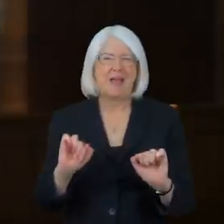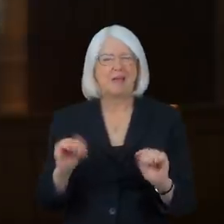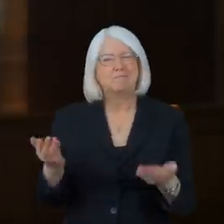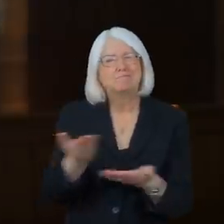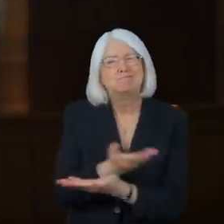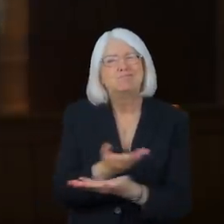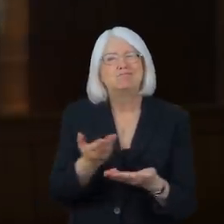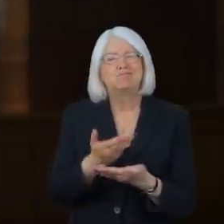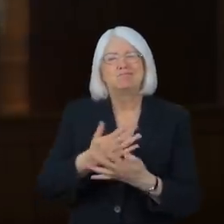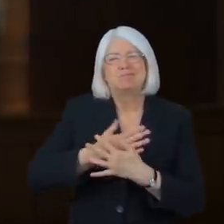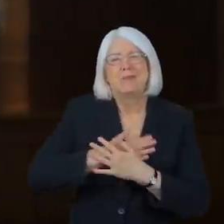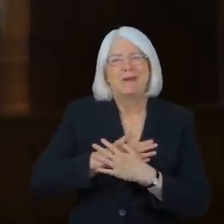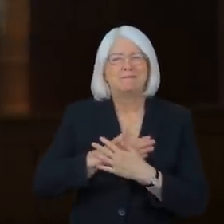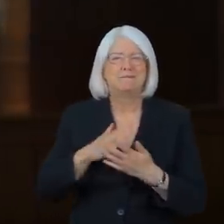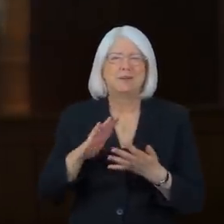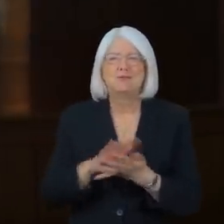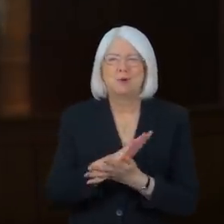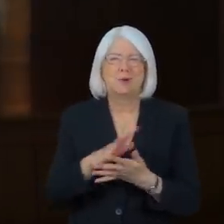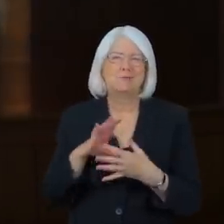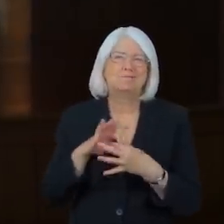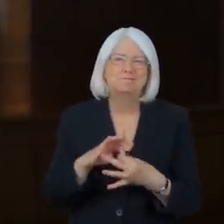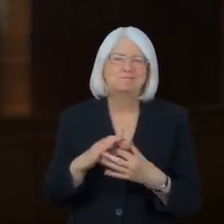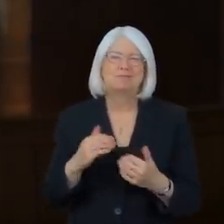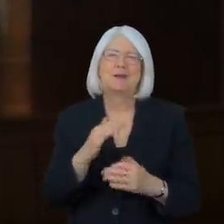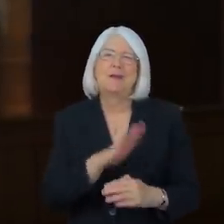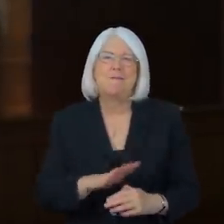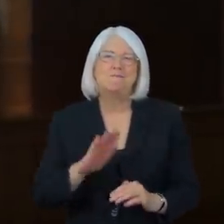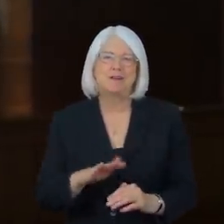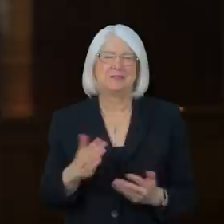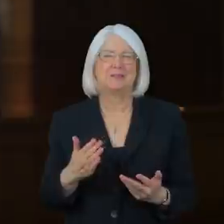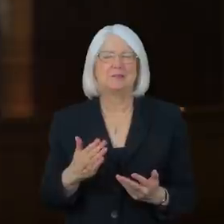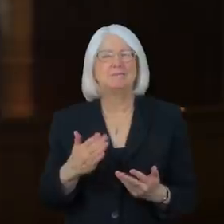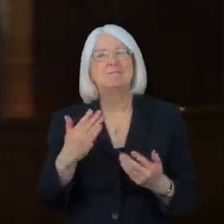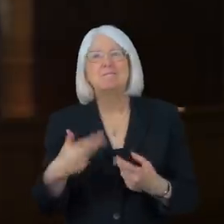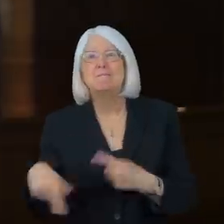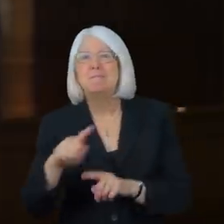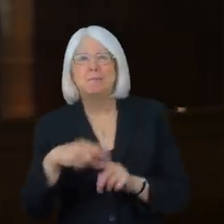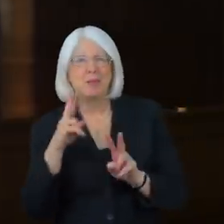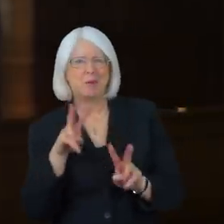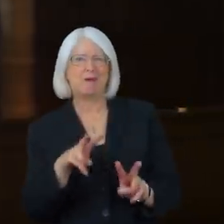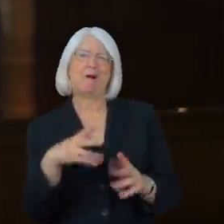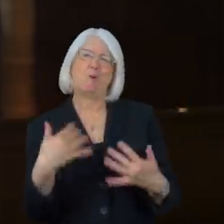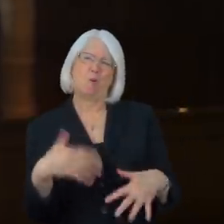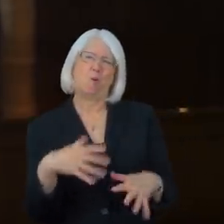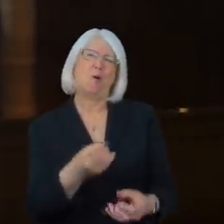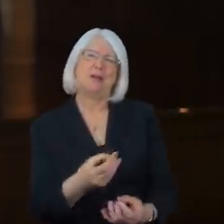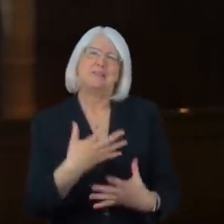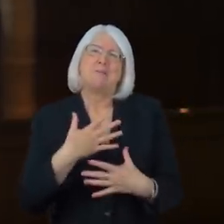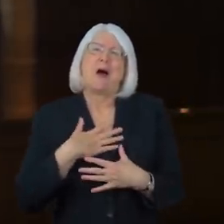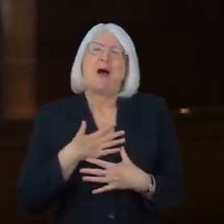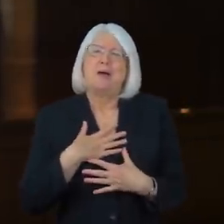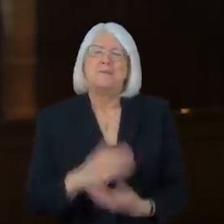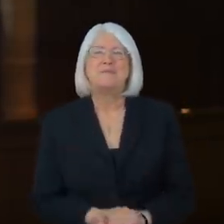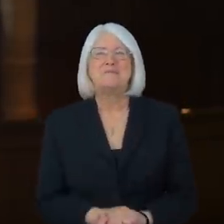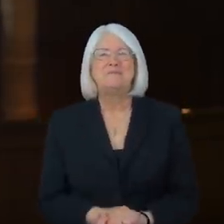joy, support and comfort have been an inspiration to many. In this generous, loving